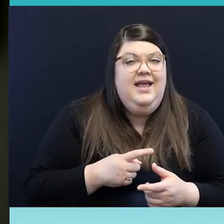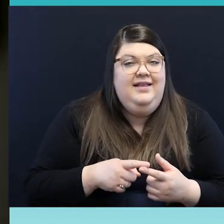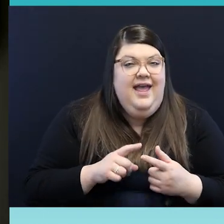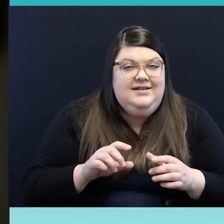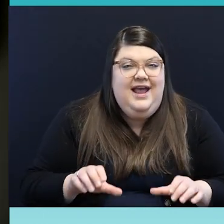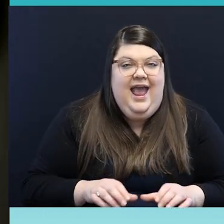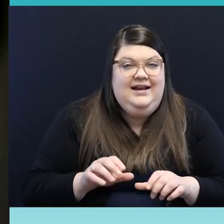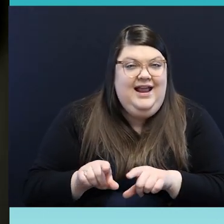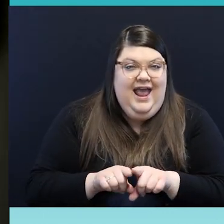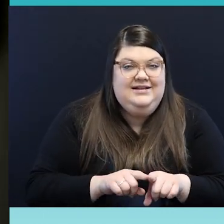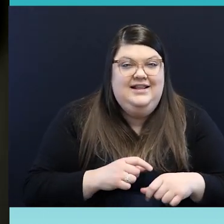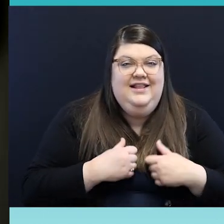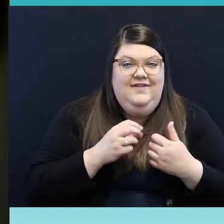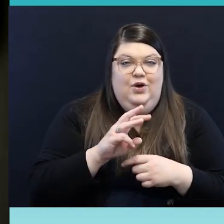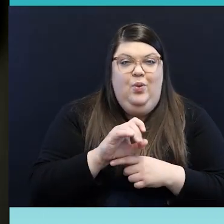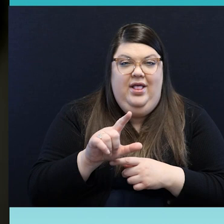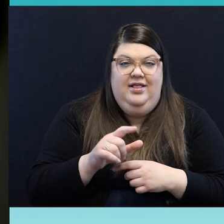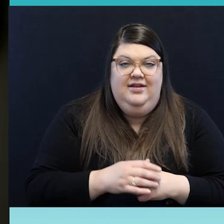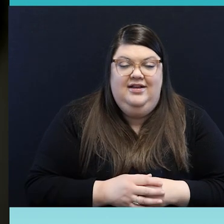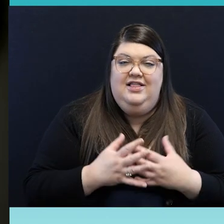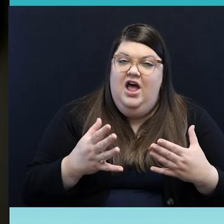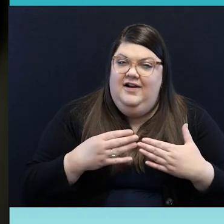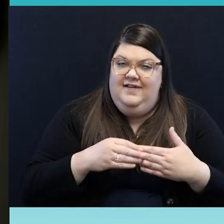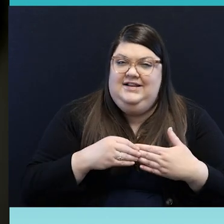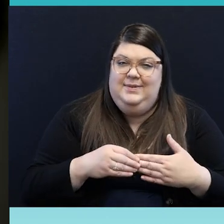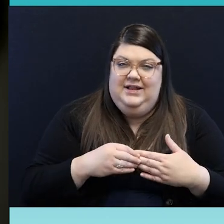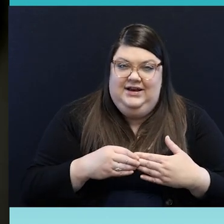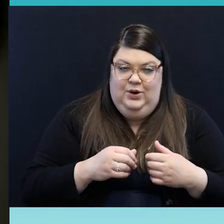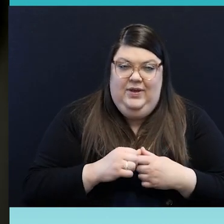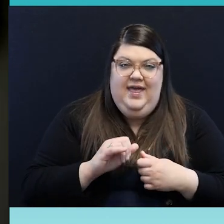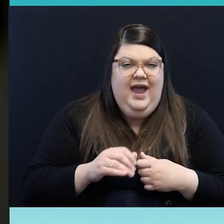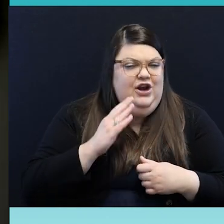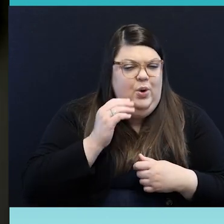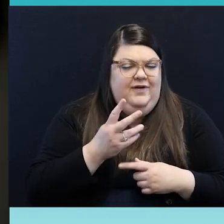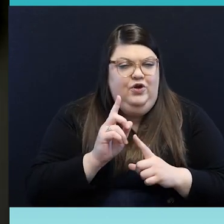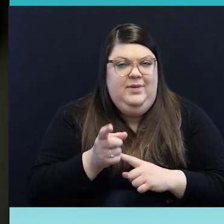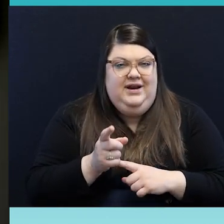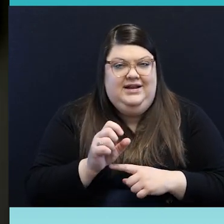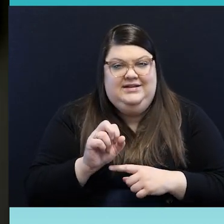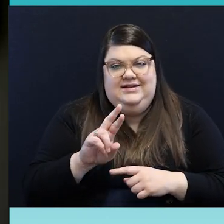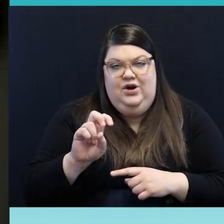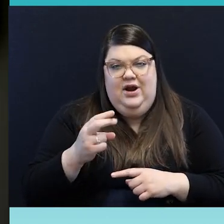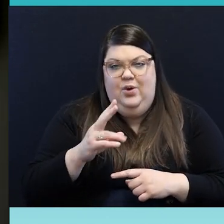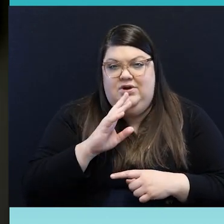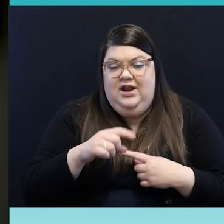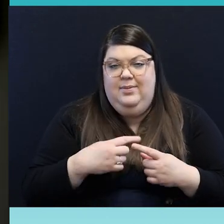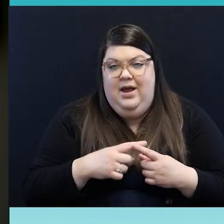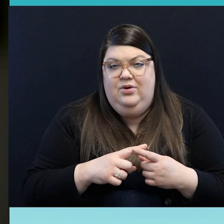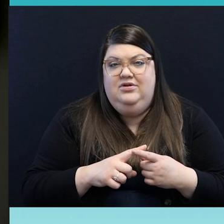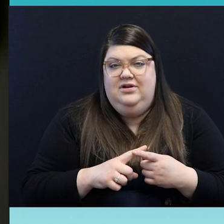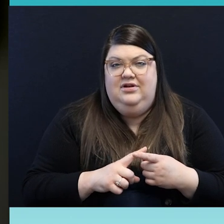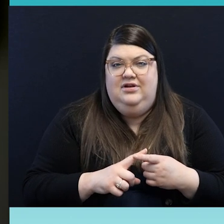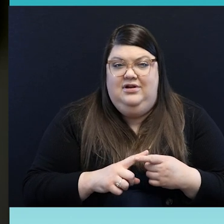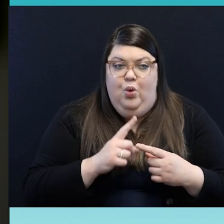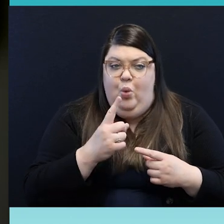will. So there's a lot of flexibility in that. And I know in a few minutes, Sarah's going to talk a little bit about one of the documents that was